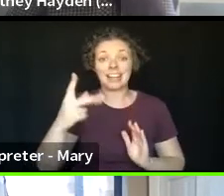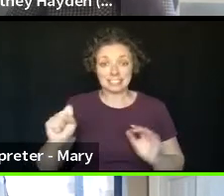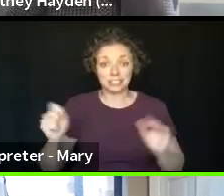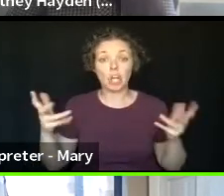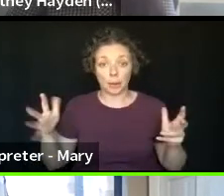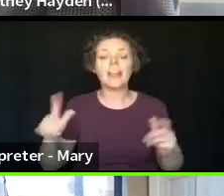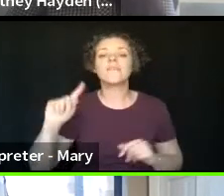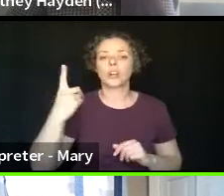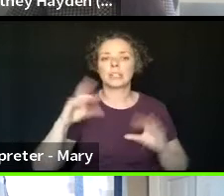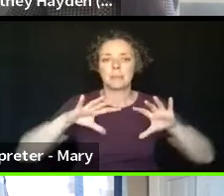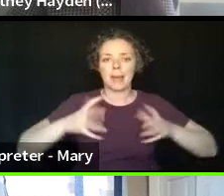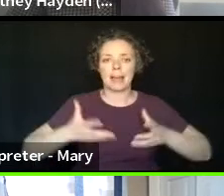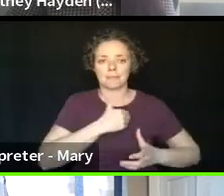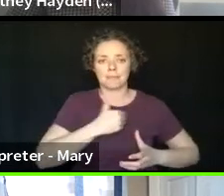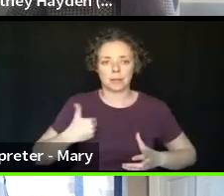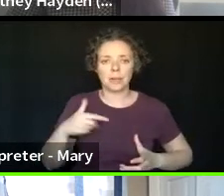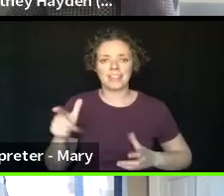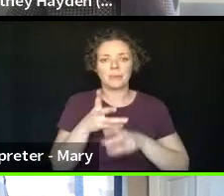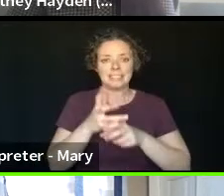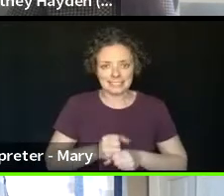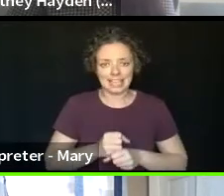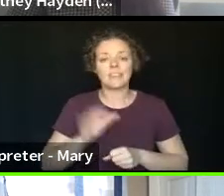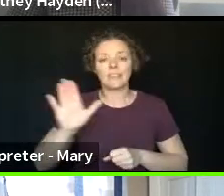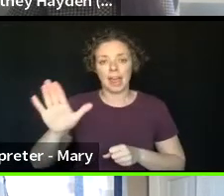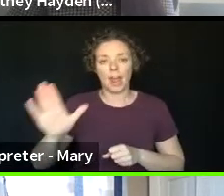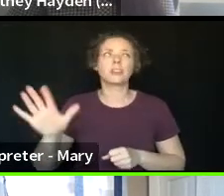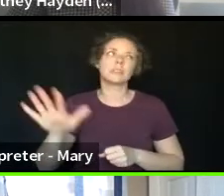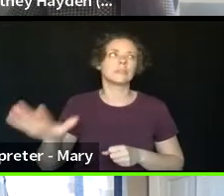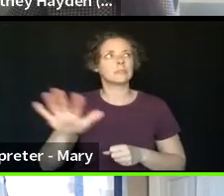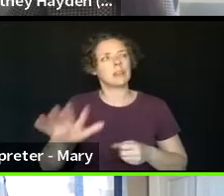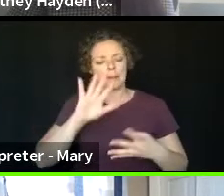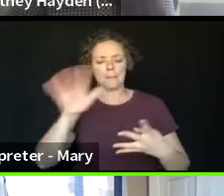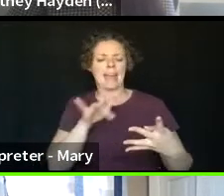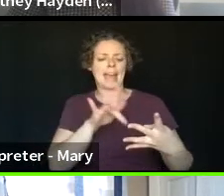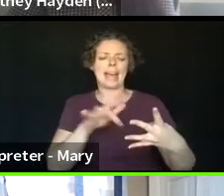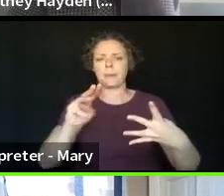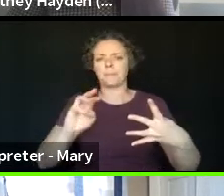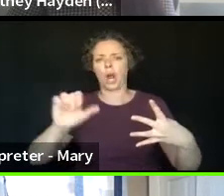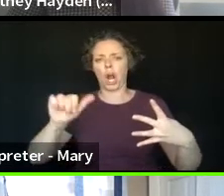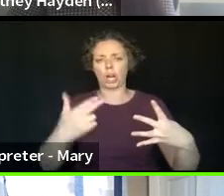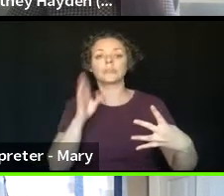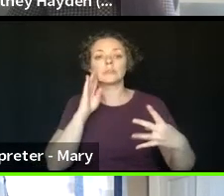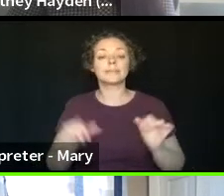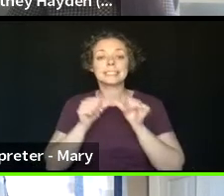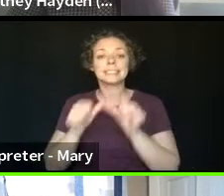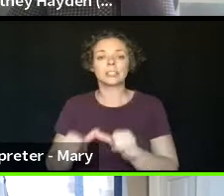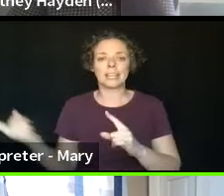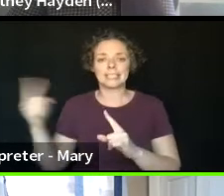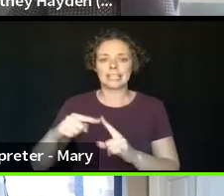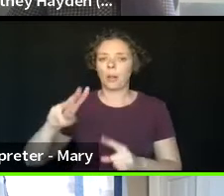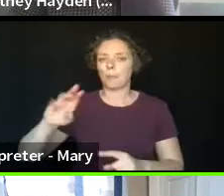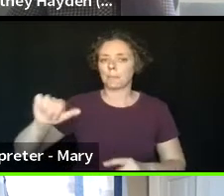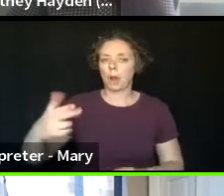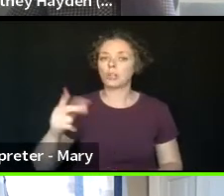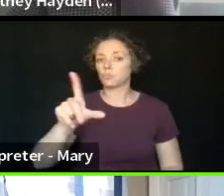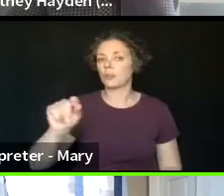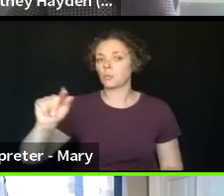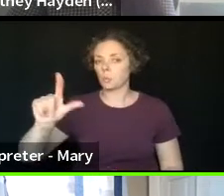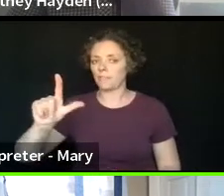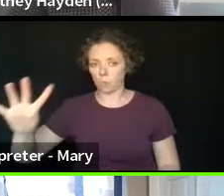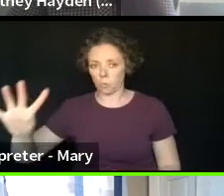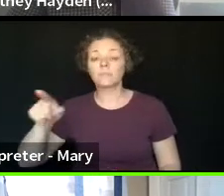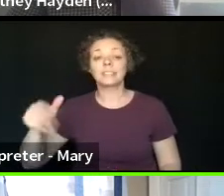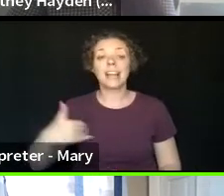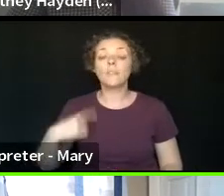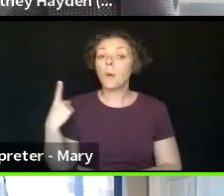members received their notices mid-March, and is going to continue until March 2024. And they have a month